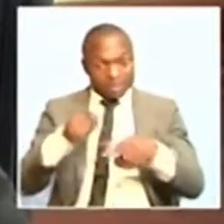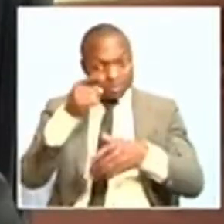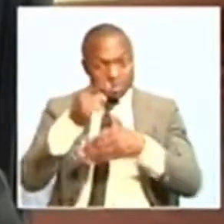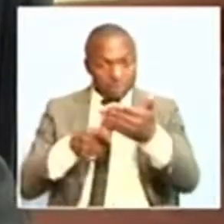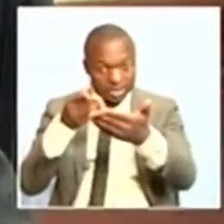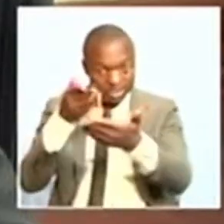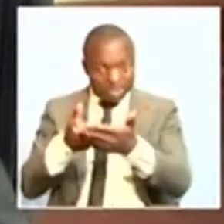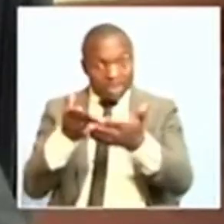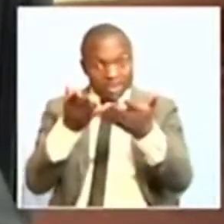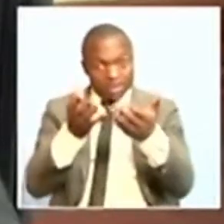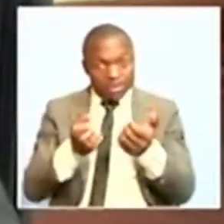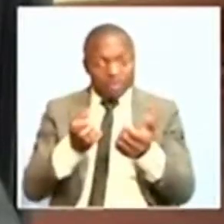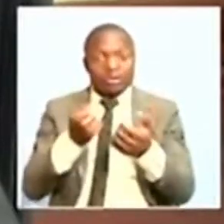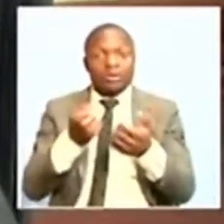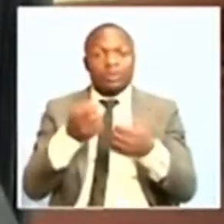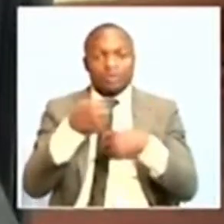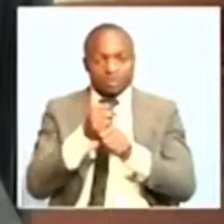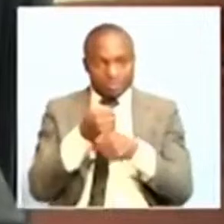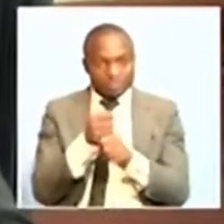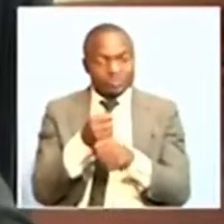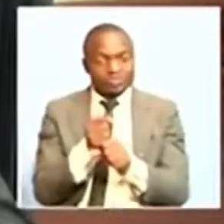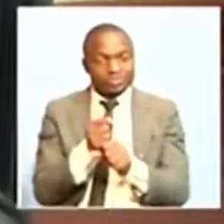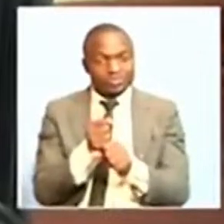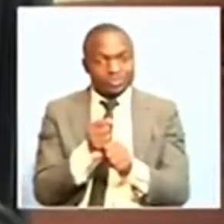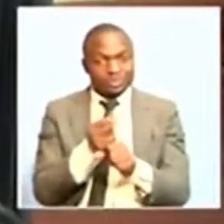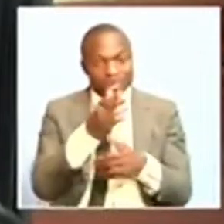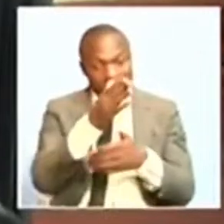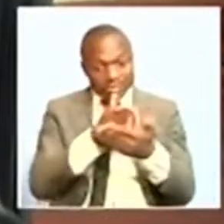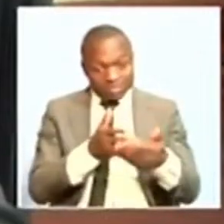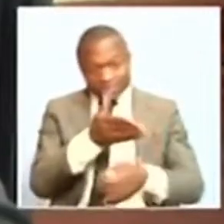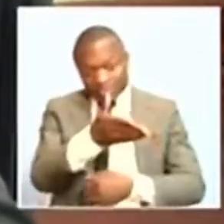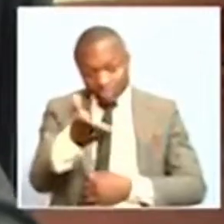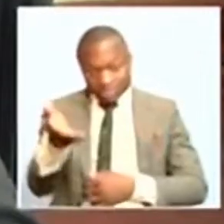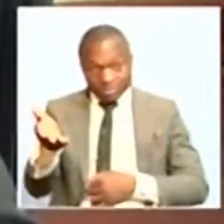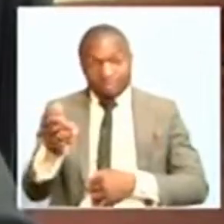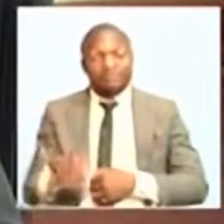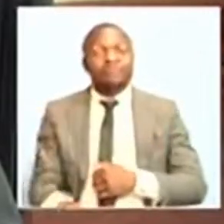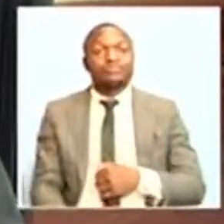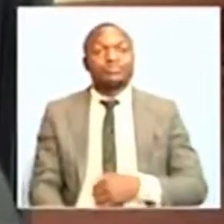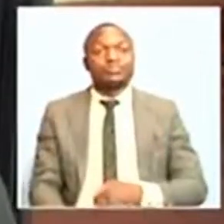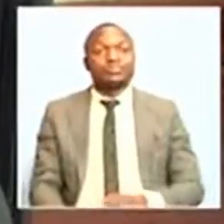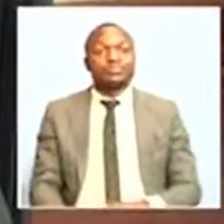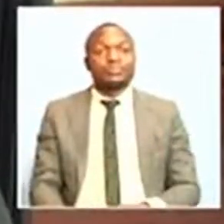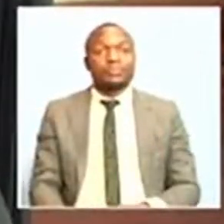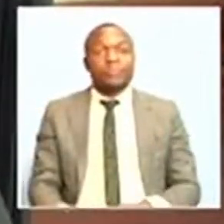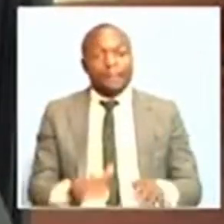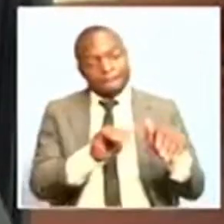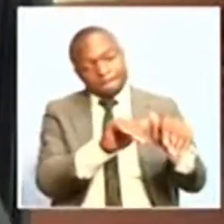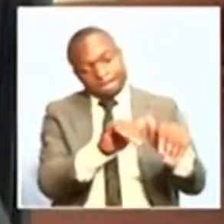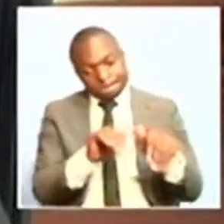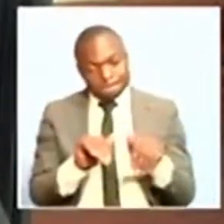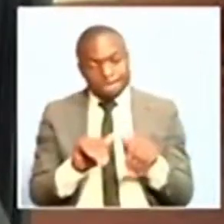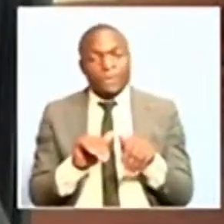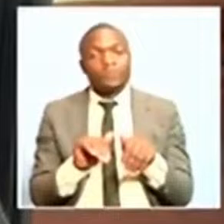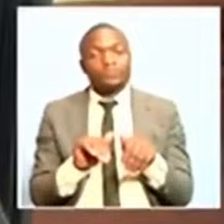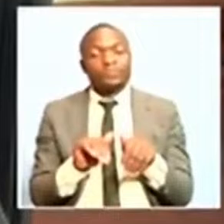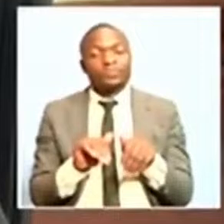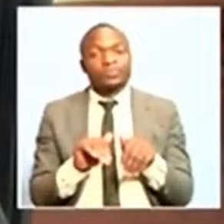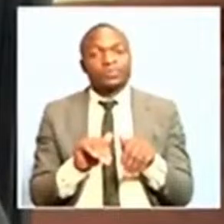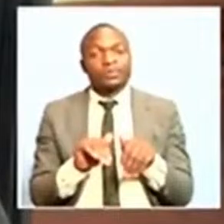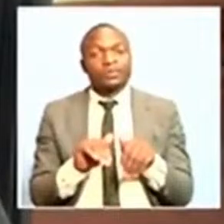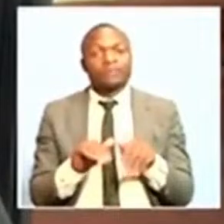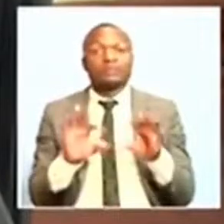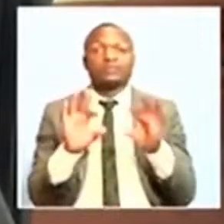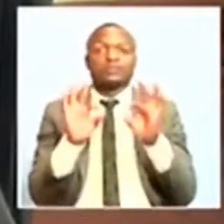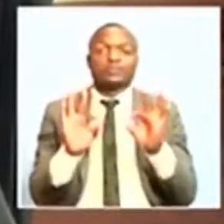do is to make exceptions for some of those that who have been exempted from the